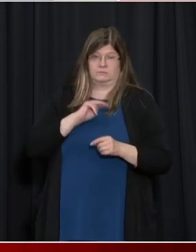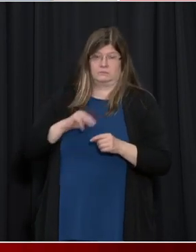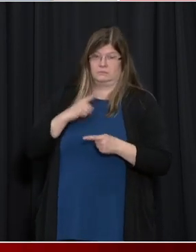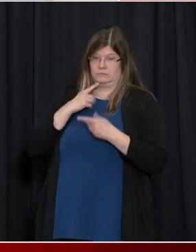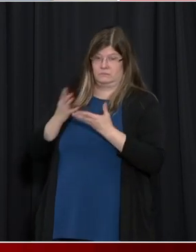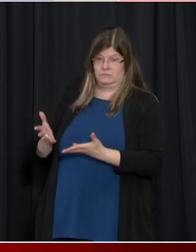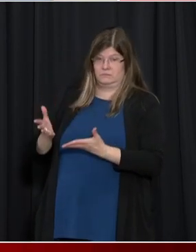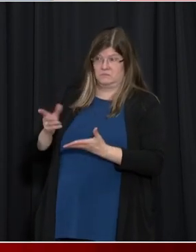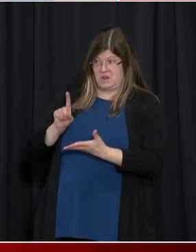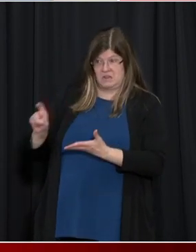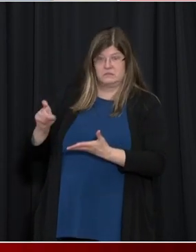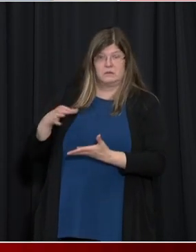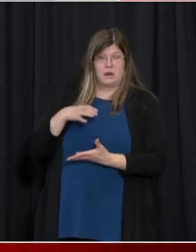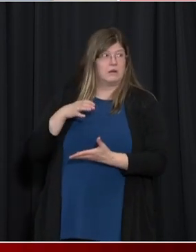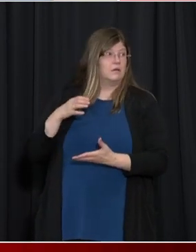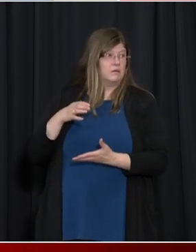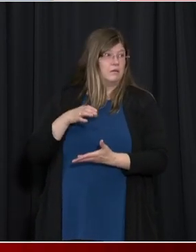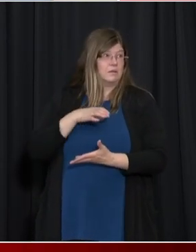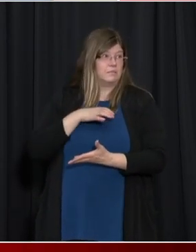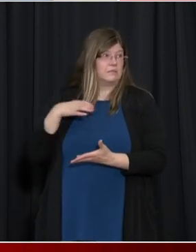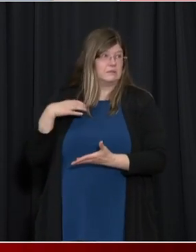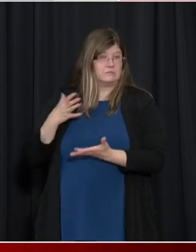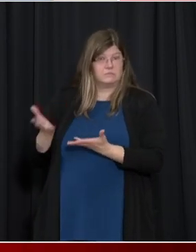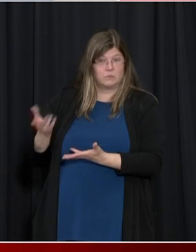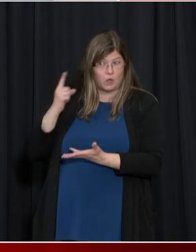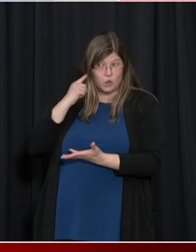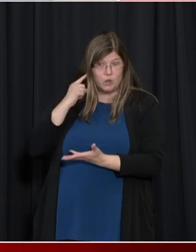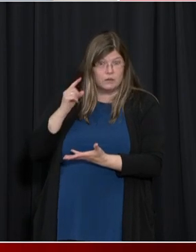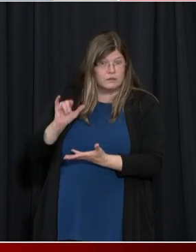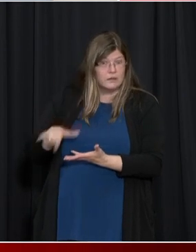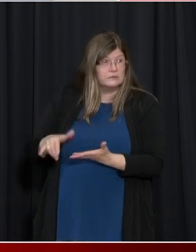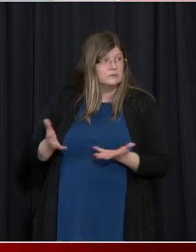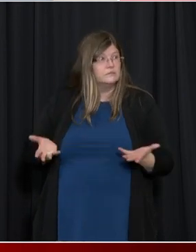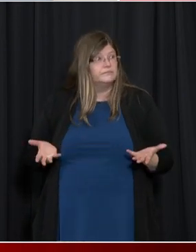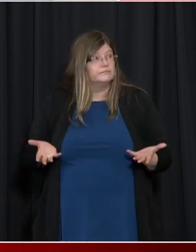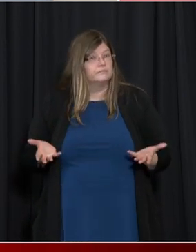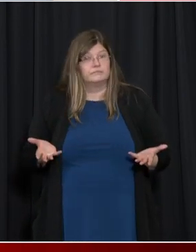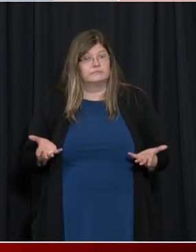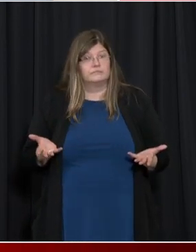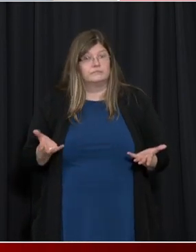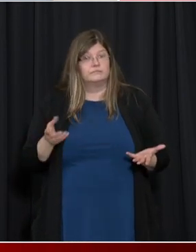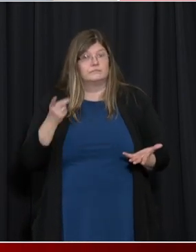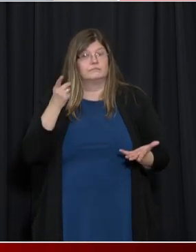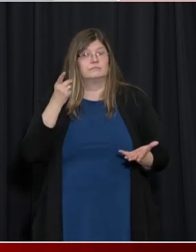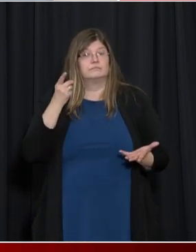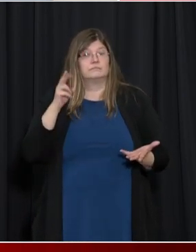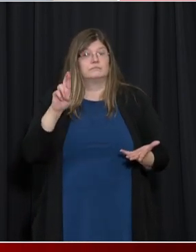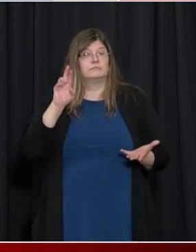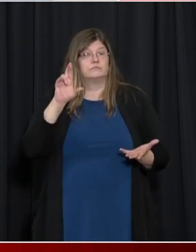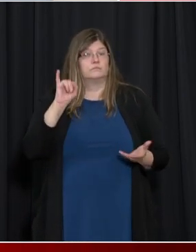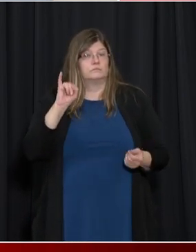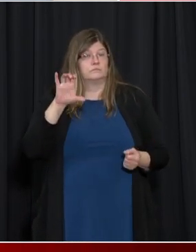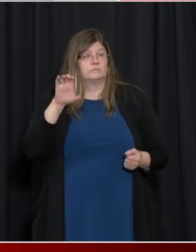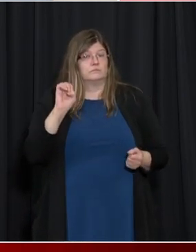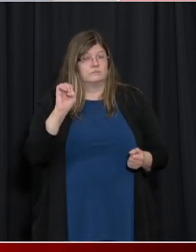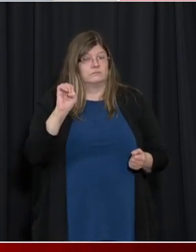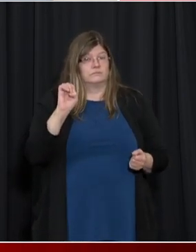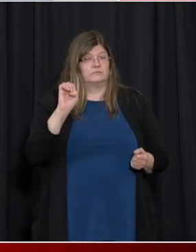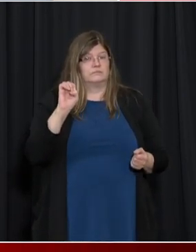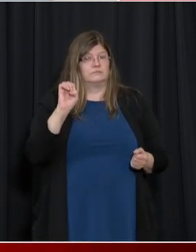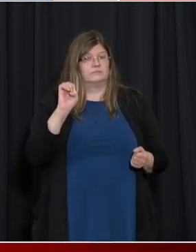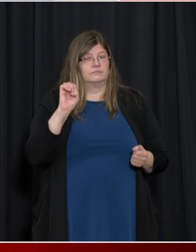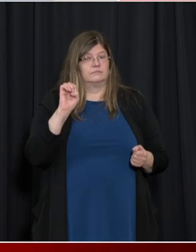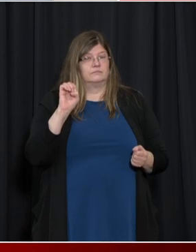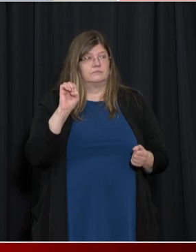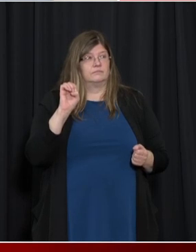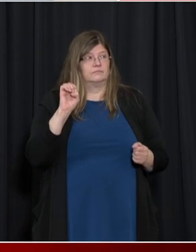question? Yes. I'm happy to take it. Our Yeah, go ahead, goal Susan. was Thank you,